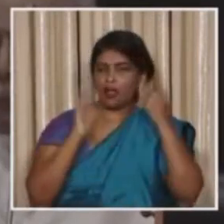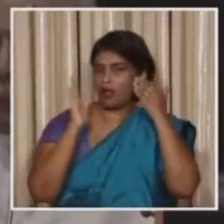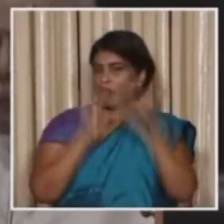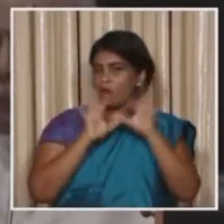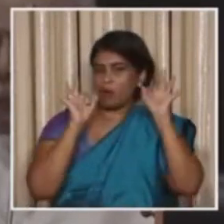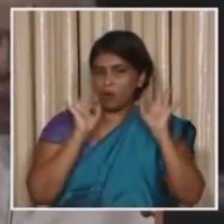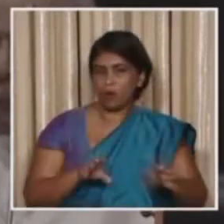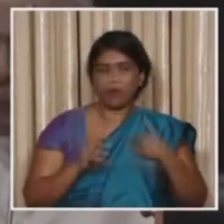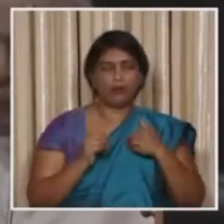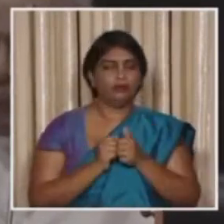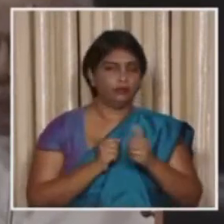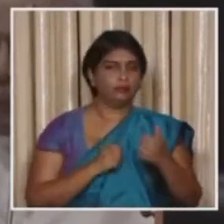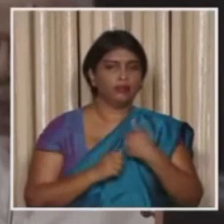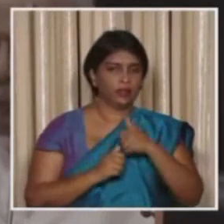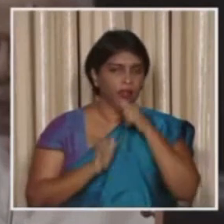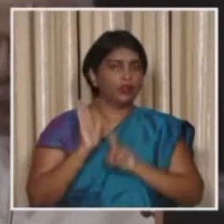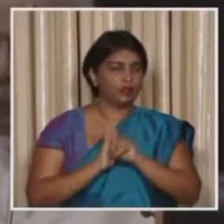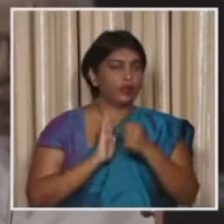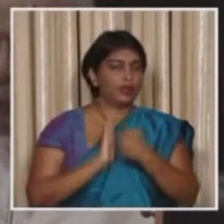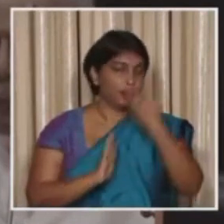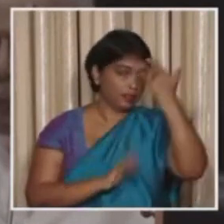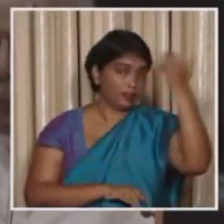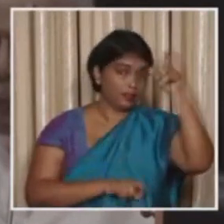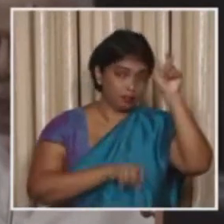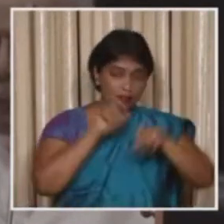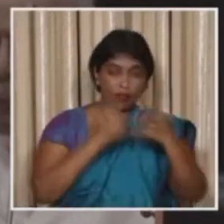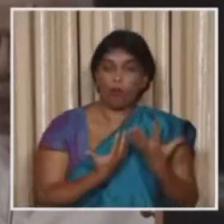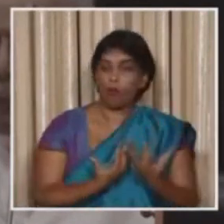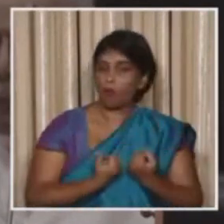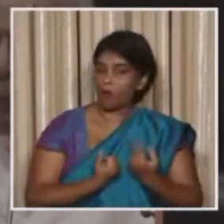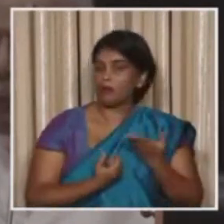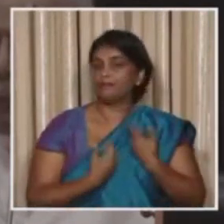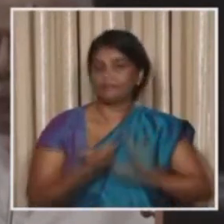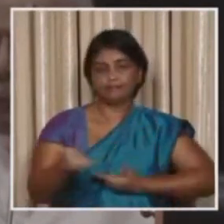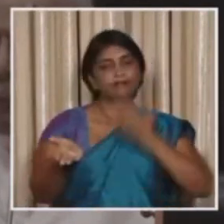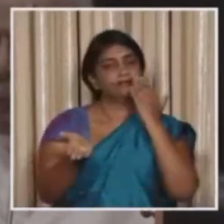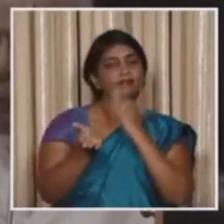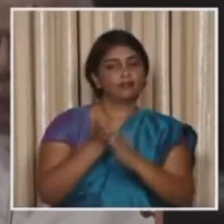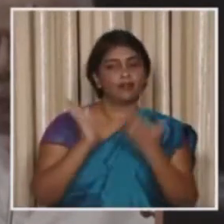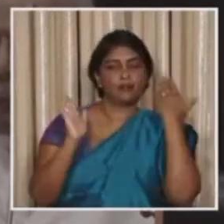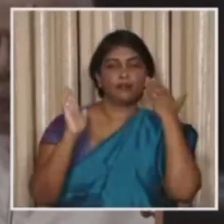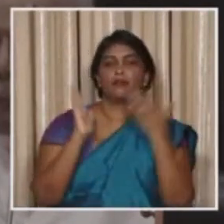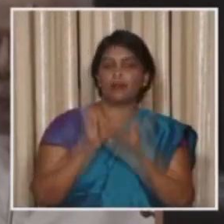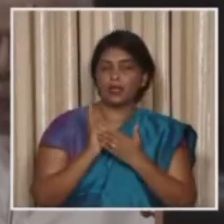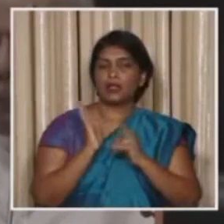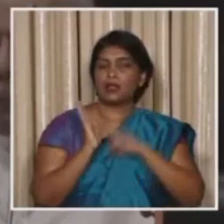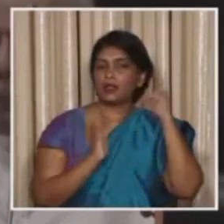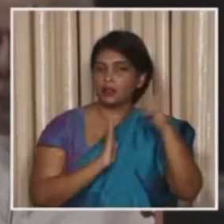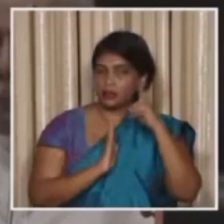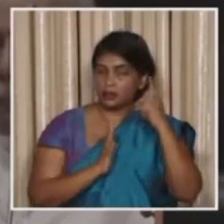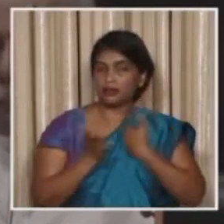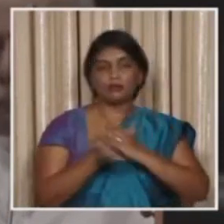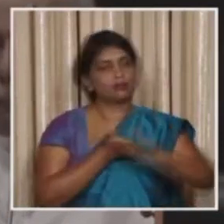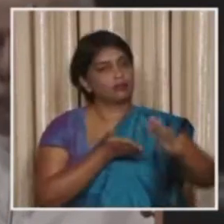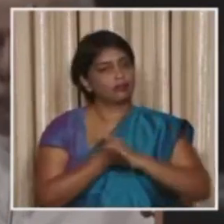people in the North and East in order to secure much needed sustainable national reconciliation in the country.